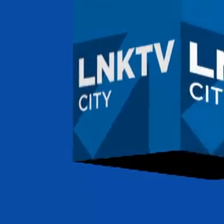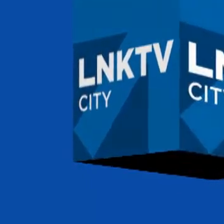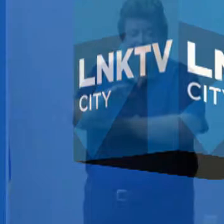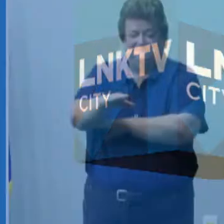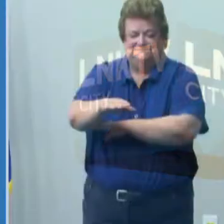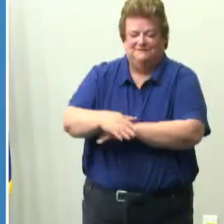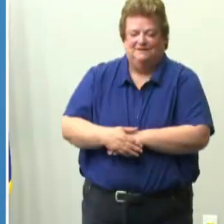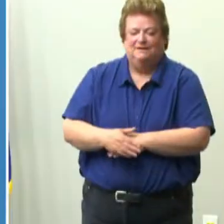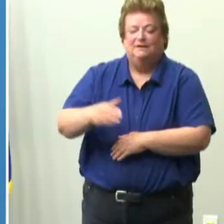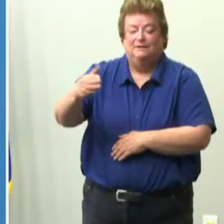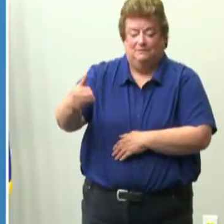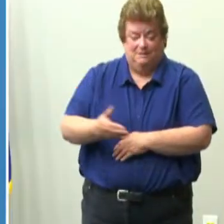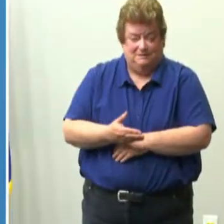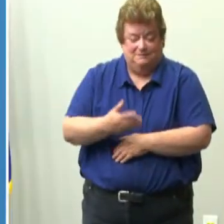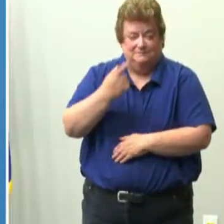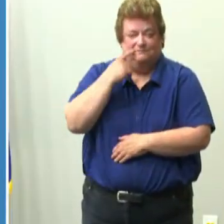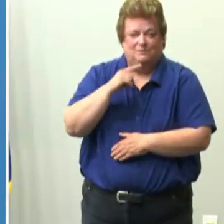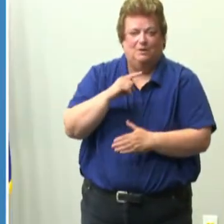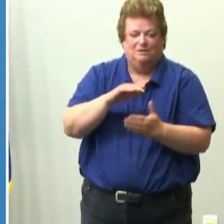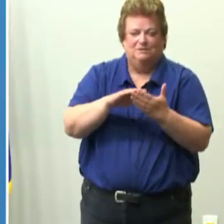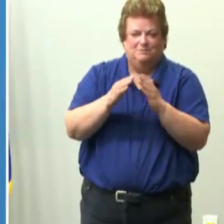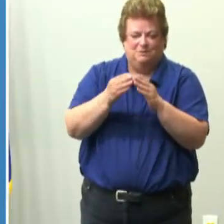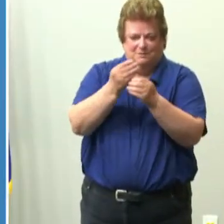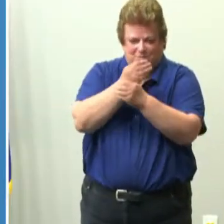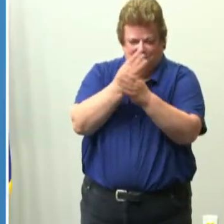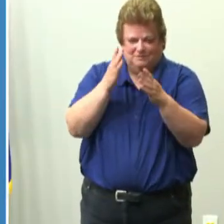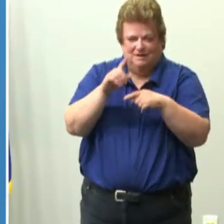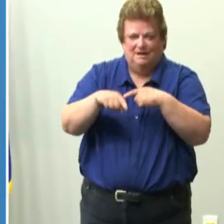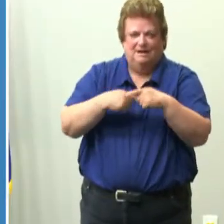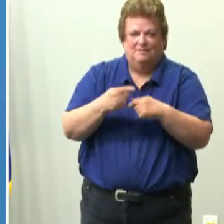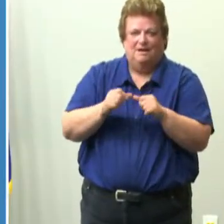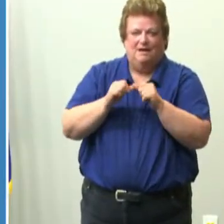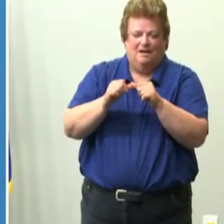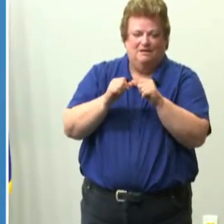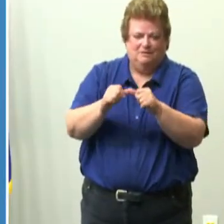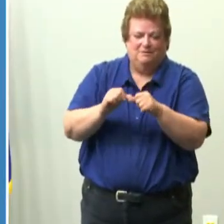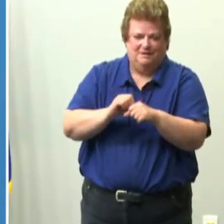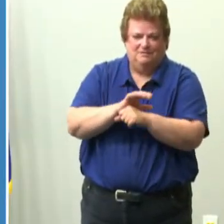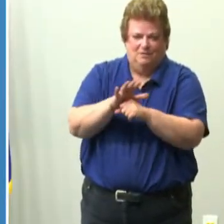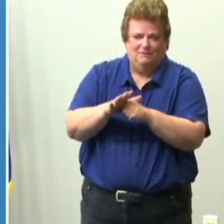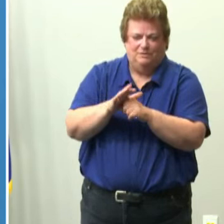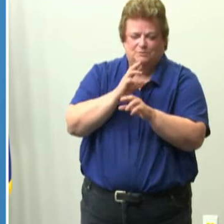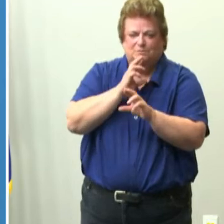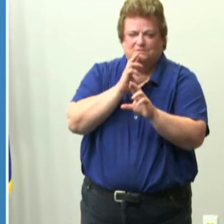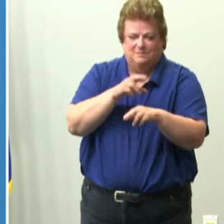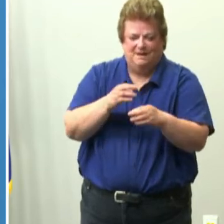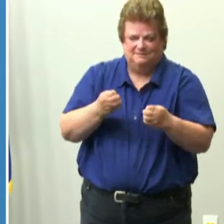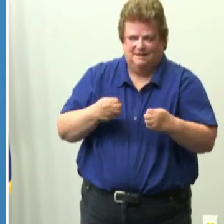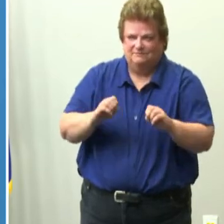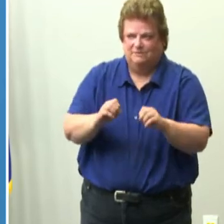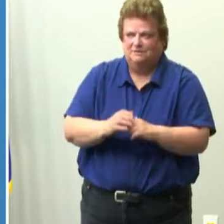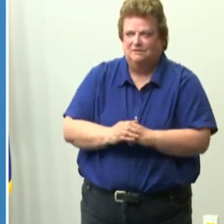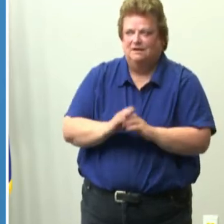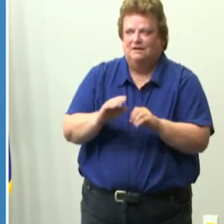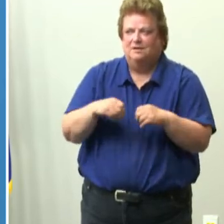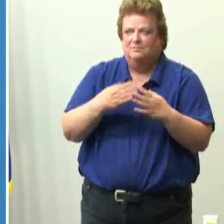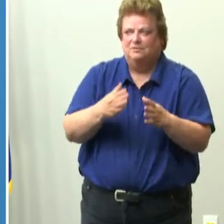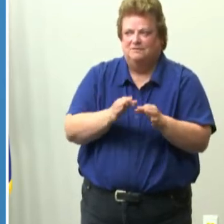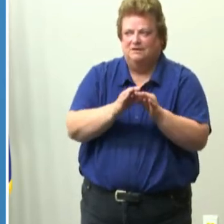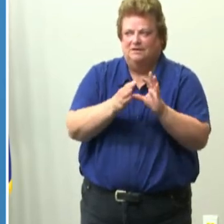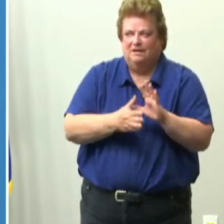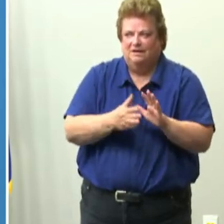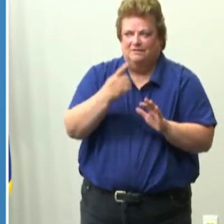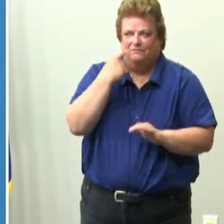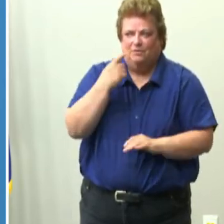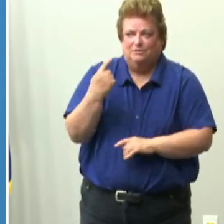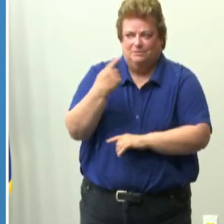Afternoon, and welcome to this community briefing on our ongoing pandemic response efforts. Providing interpretation for